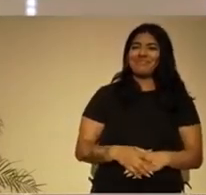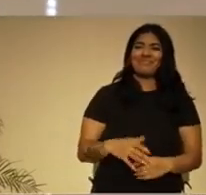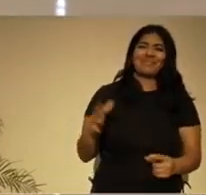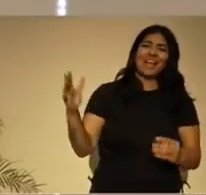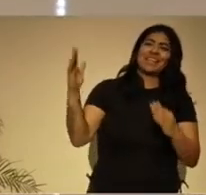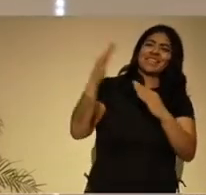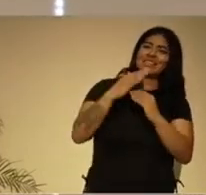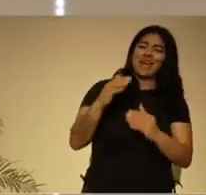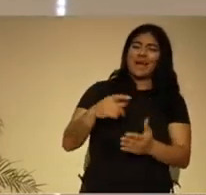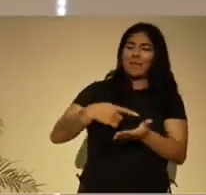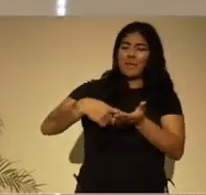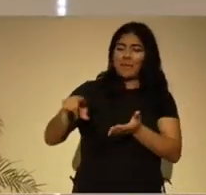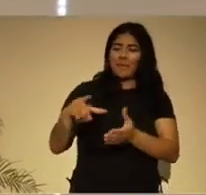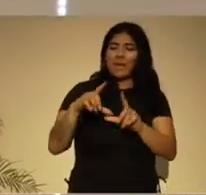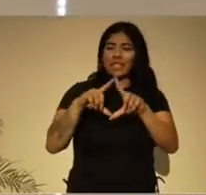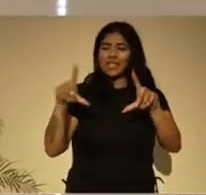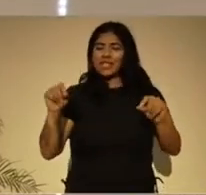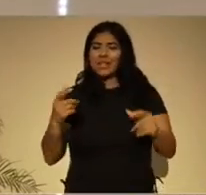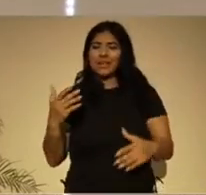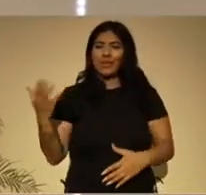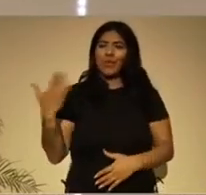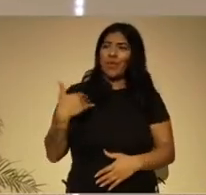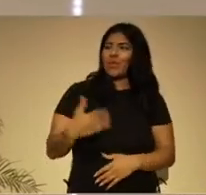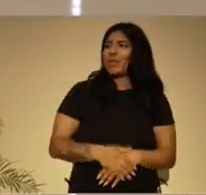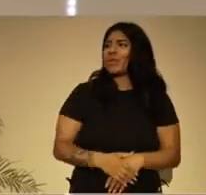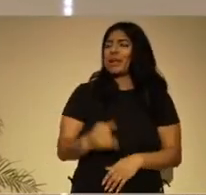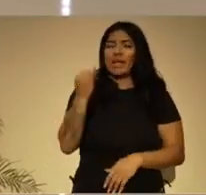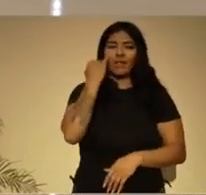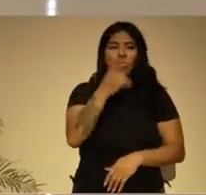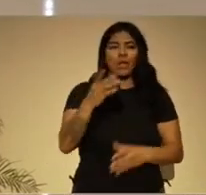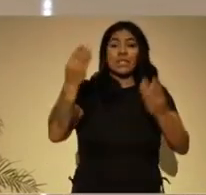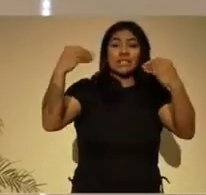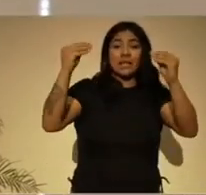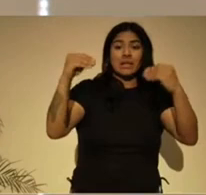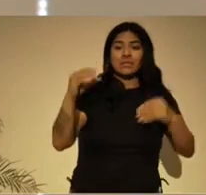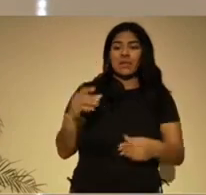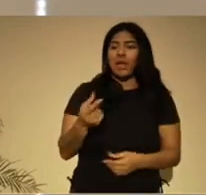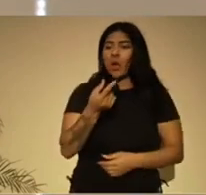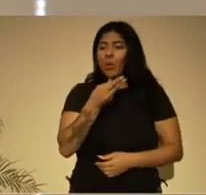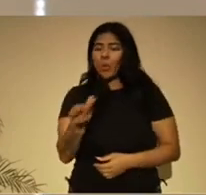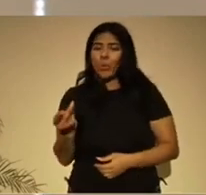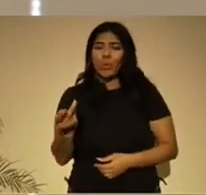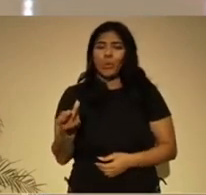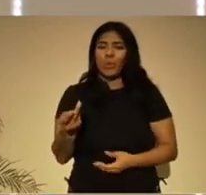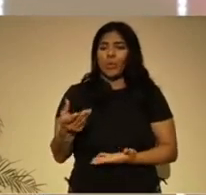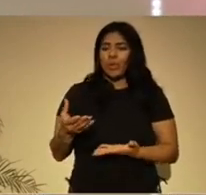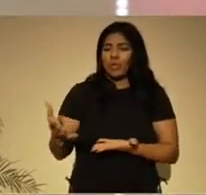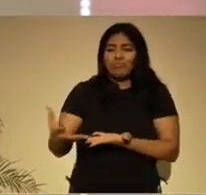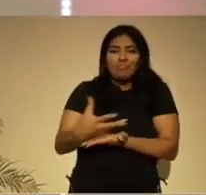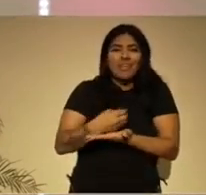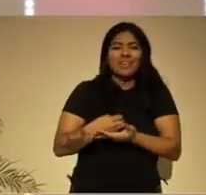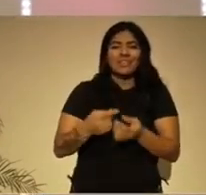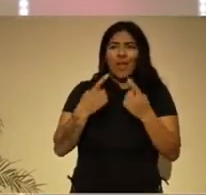on. If you get, you know, if you're in sales or whatever, those little incentives, they work.